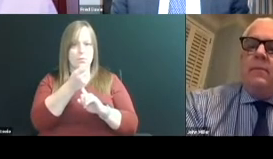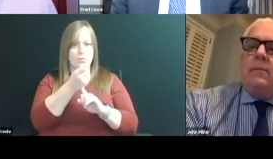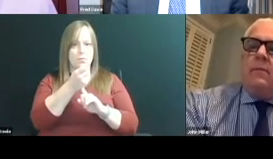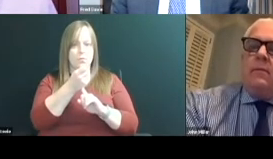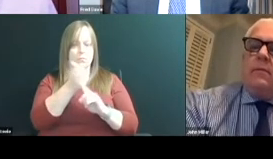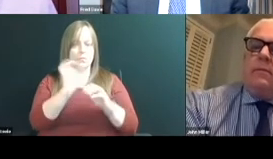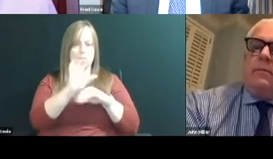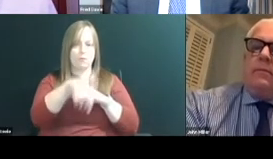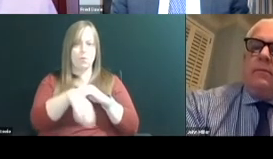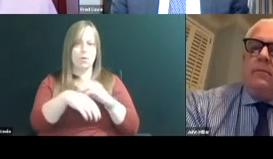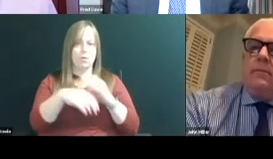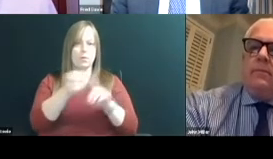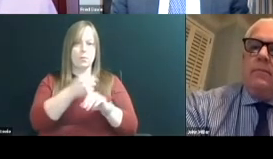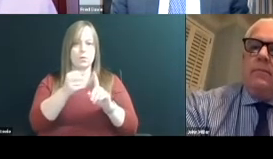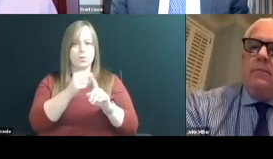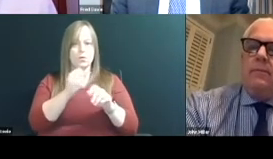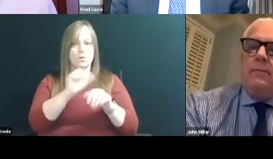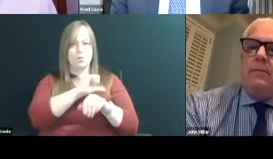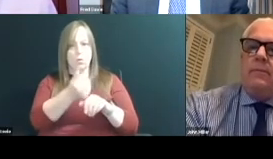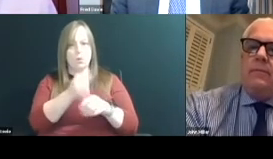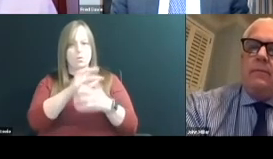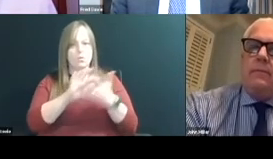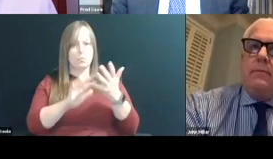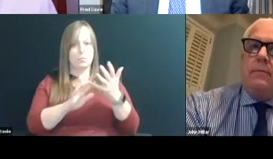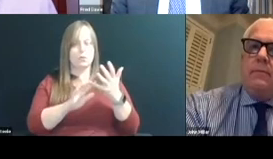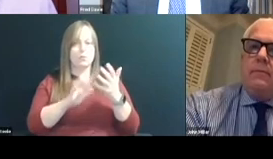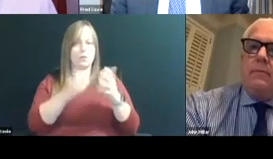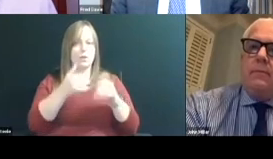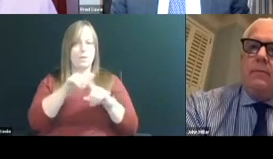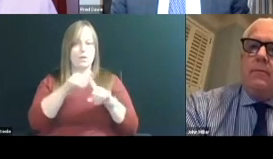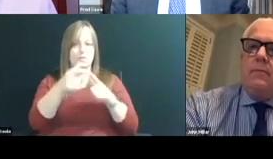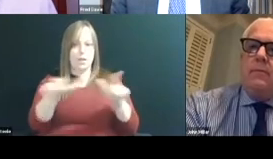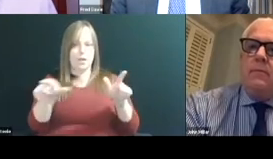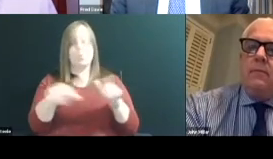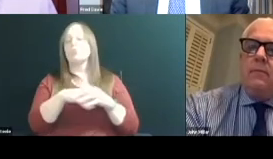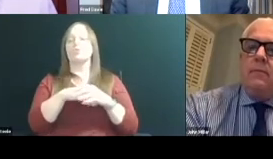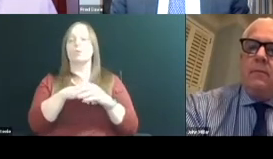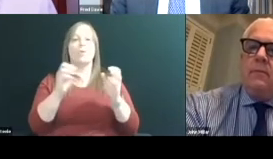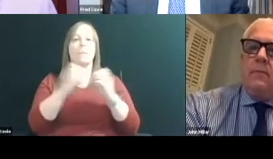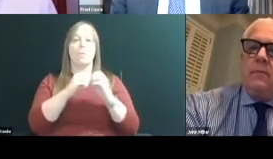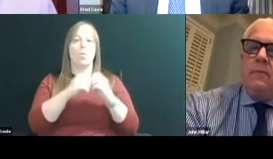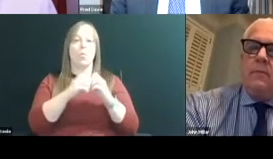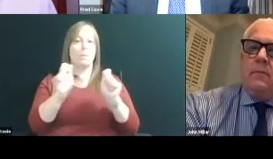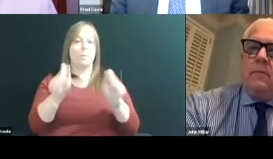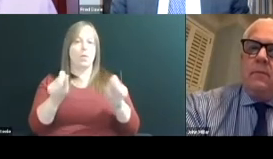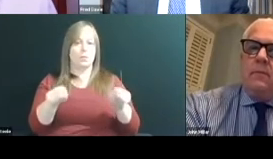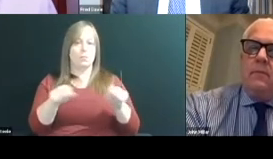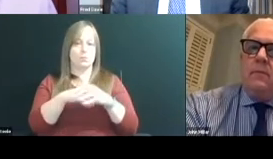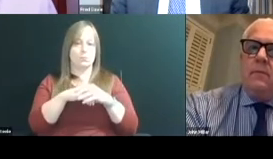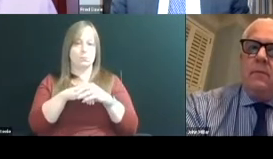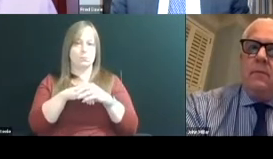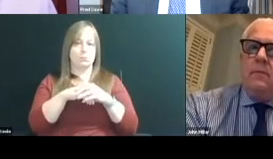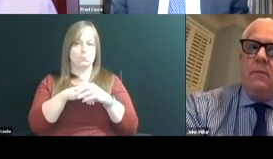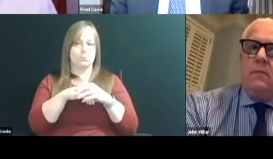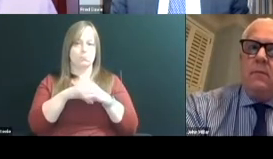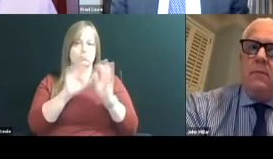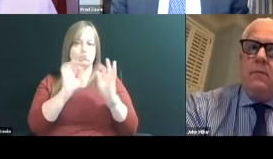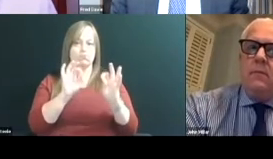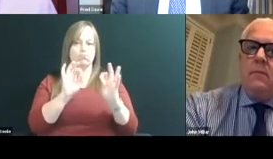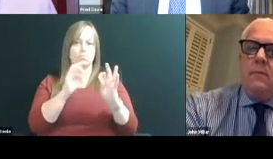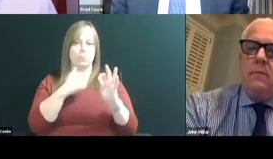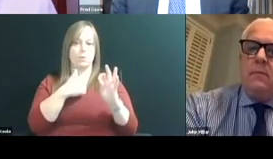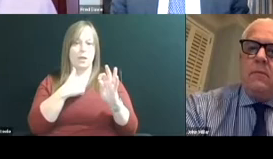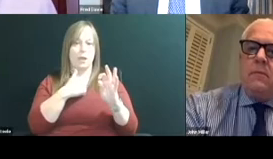excessive force, abuse of authority, discourtesy, and offensive language, even more plausible because we have